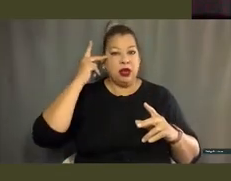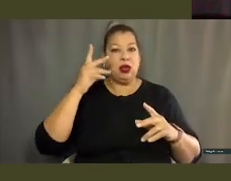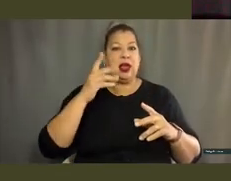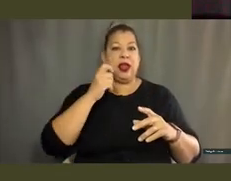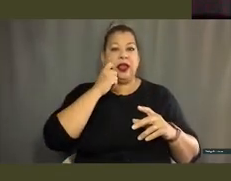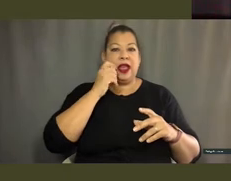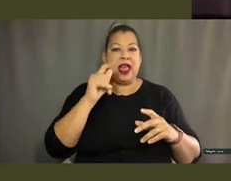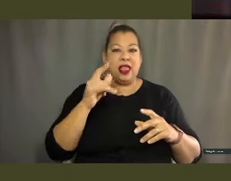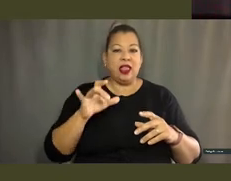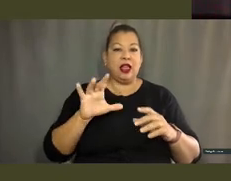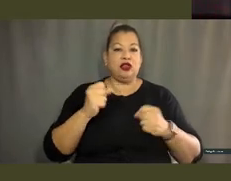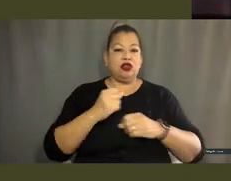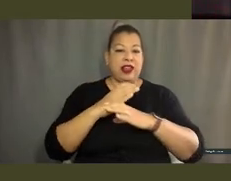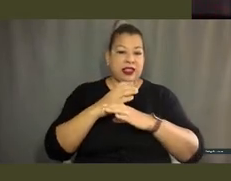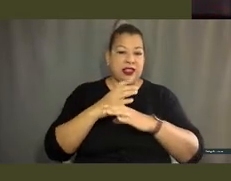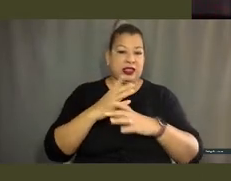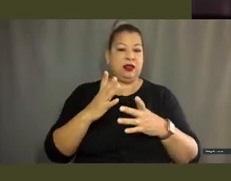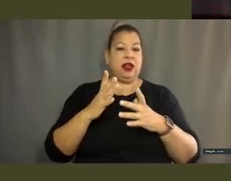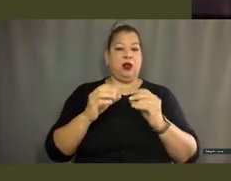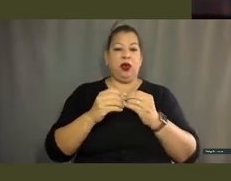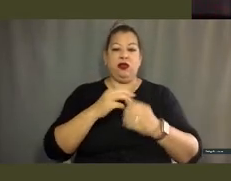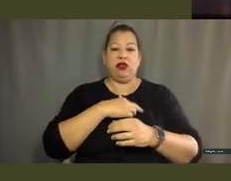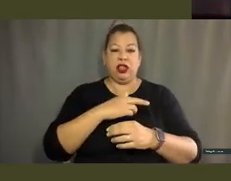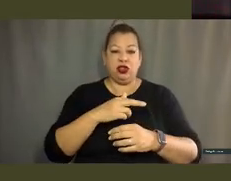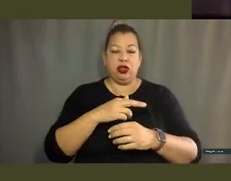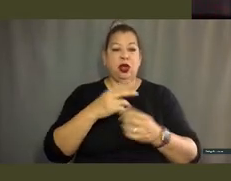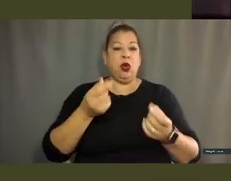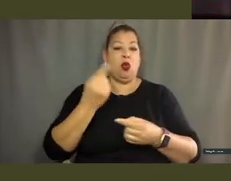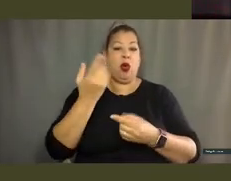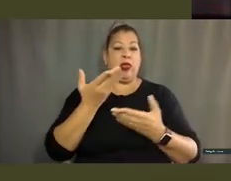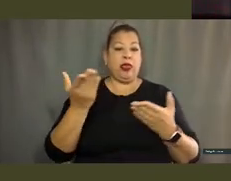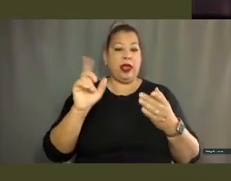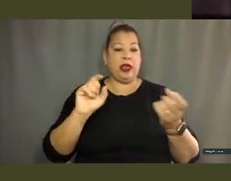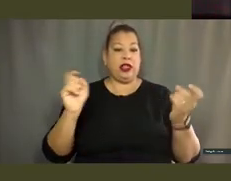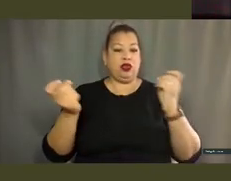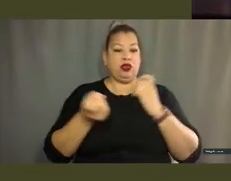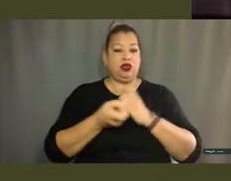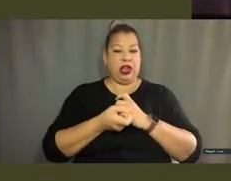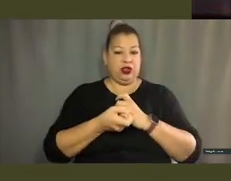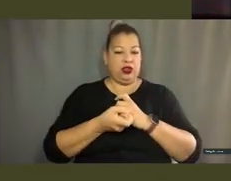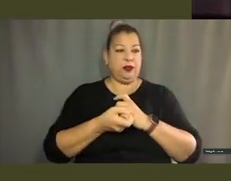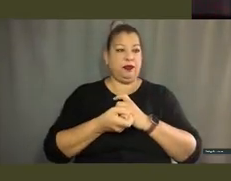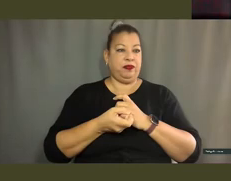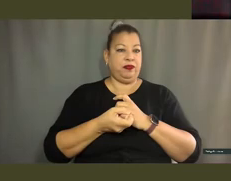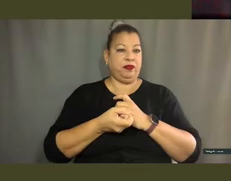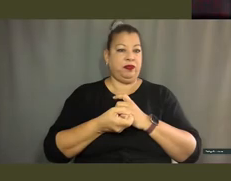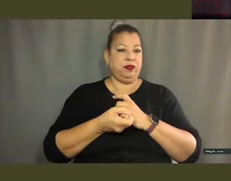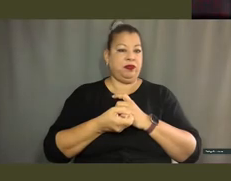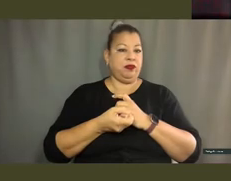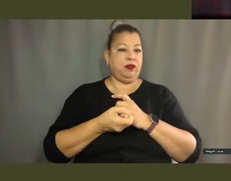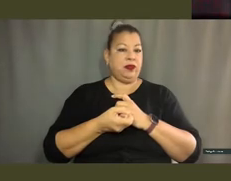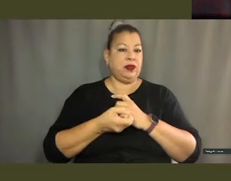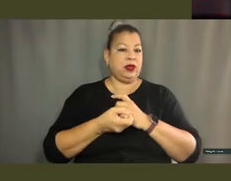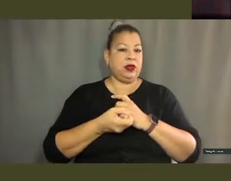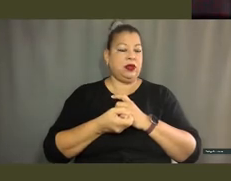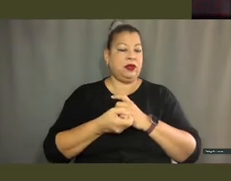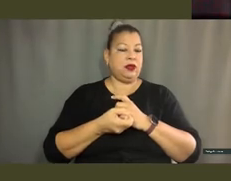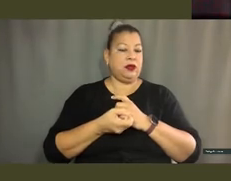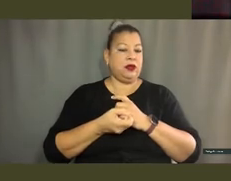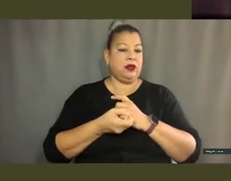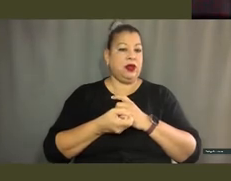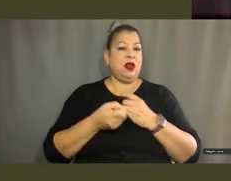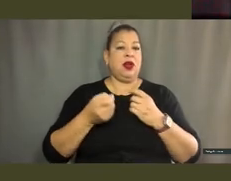see climate change could lead to, because climate change, as we have known, it has no identity, and that is